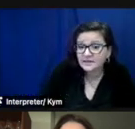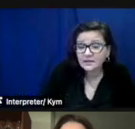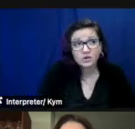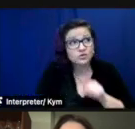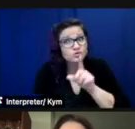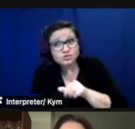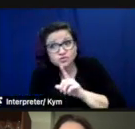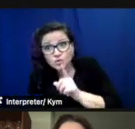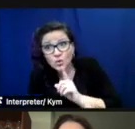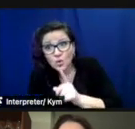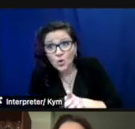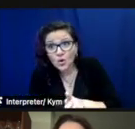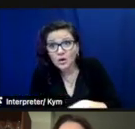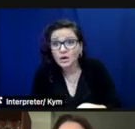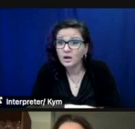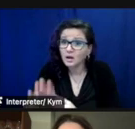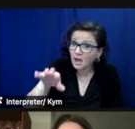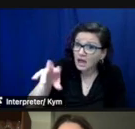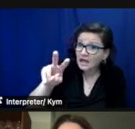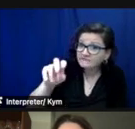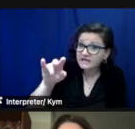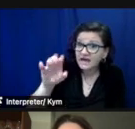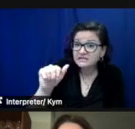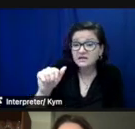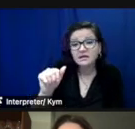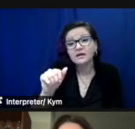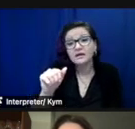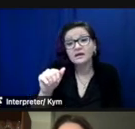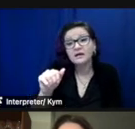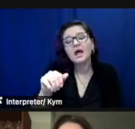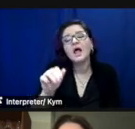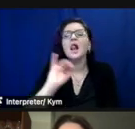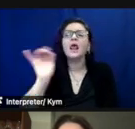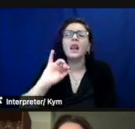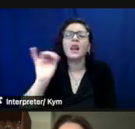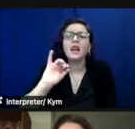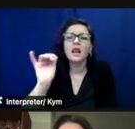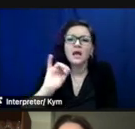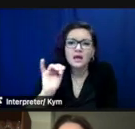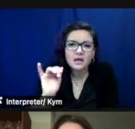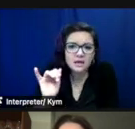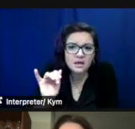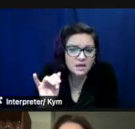something? Yeah. Vanessa, would you want to be a conductor? Like Chris and his party,